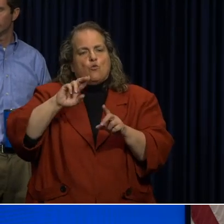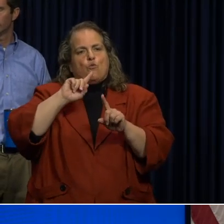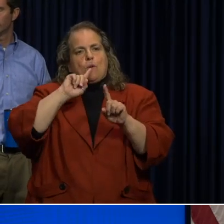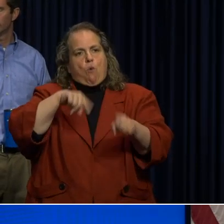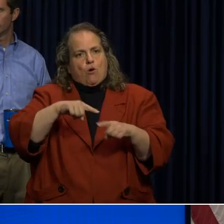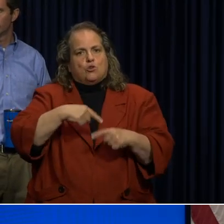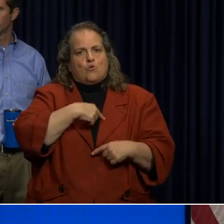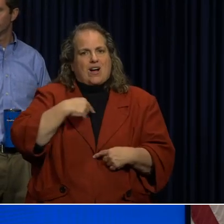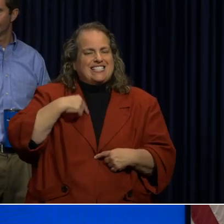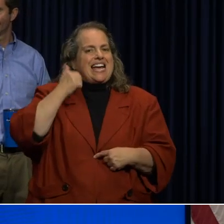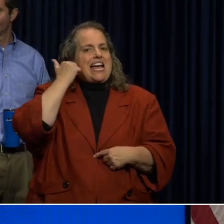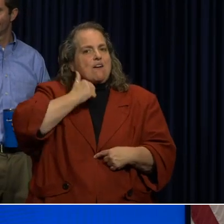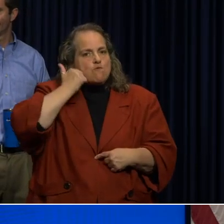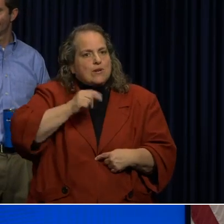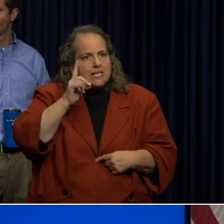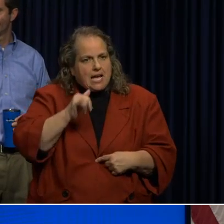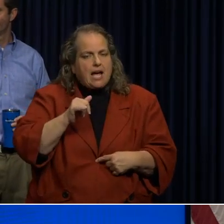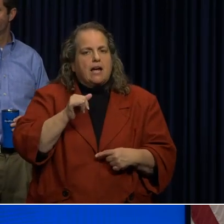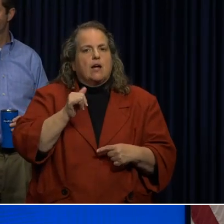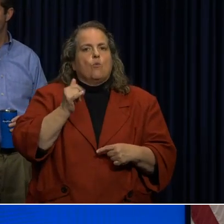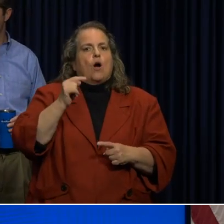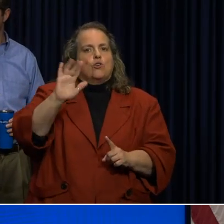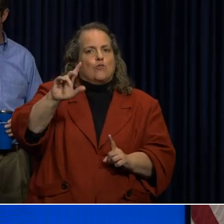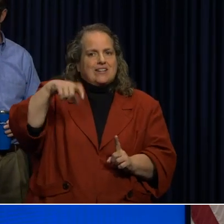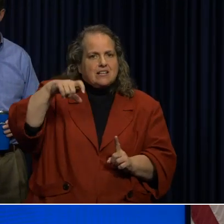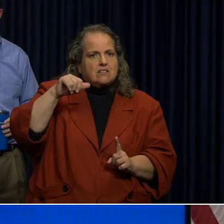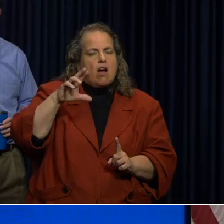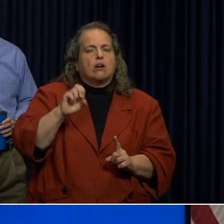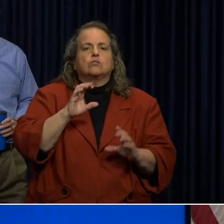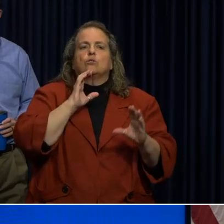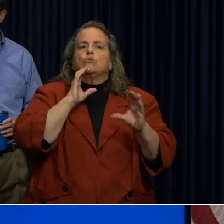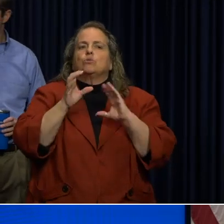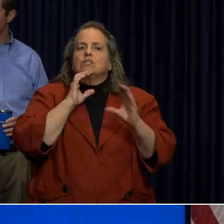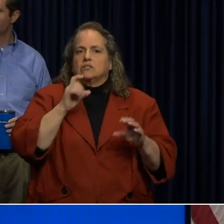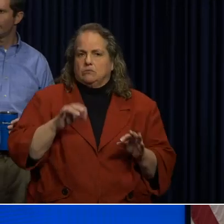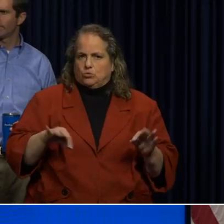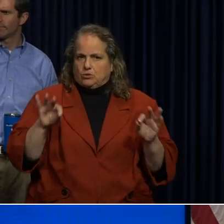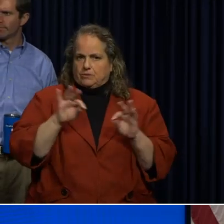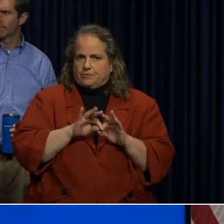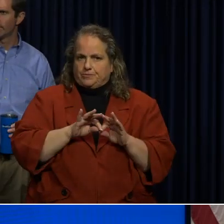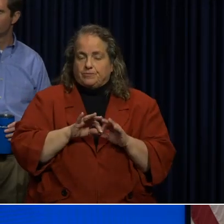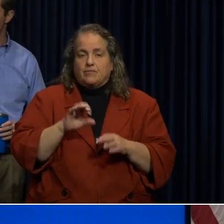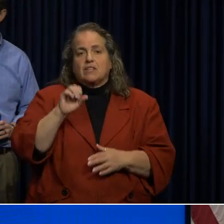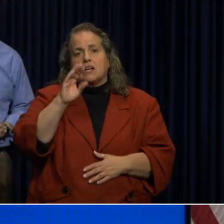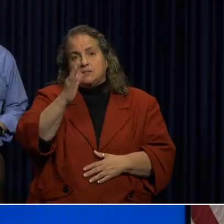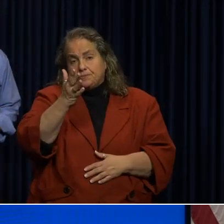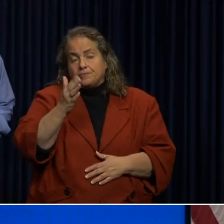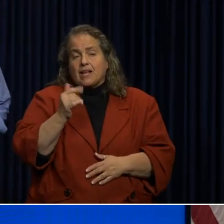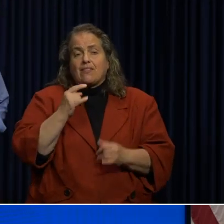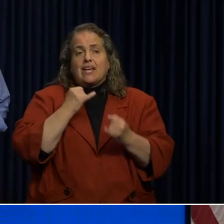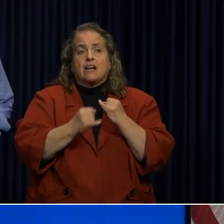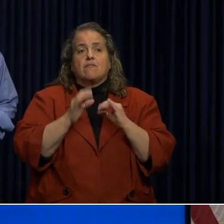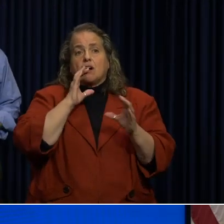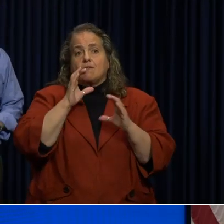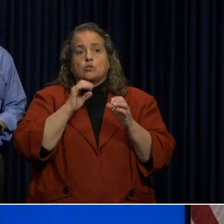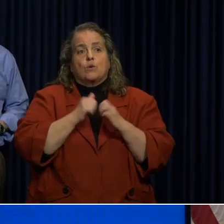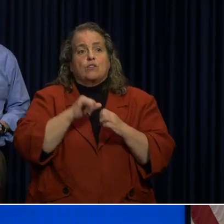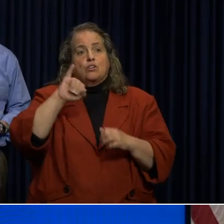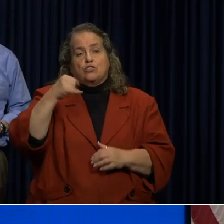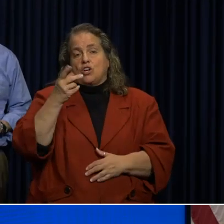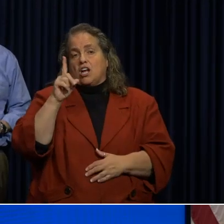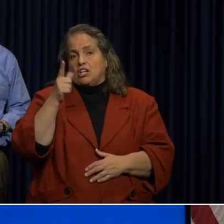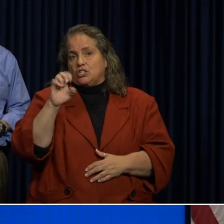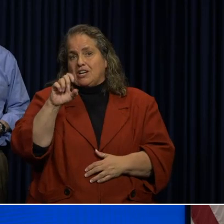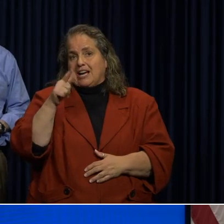on a daily basis. So communication is important. And like I say, at the end of the conversation with Judge Gabbard, he was